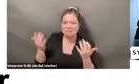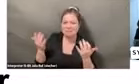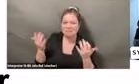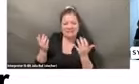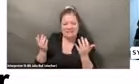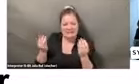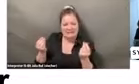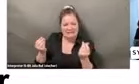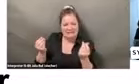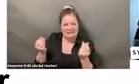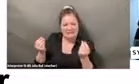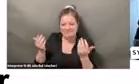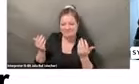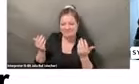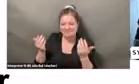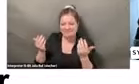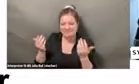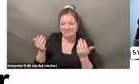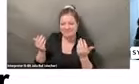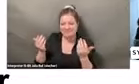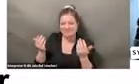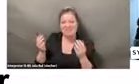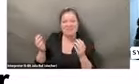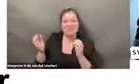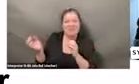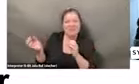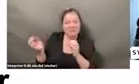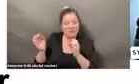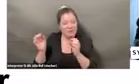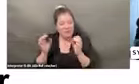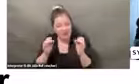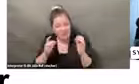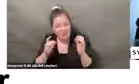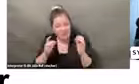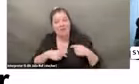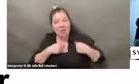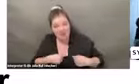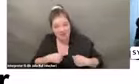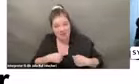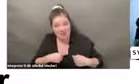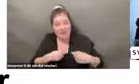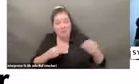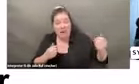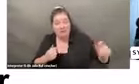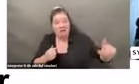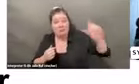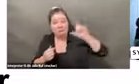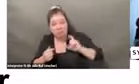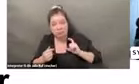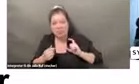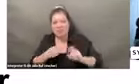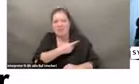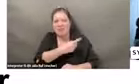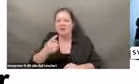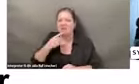way above the feedback mechanism, how it is presented today.